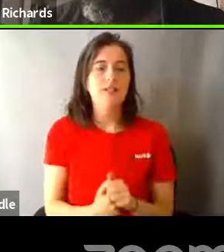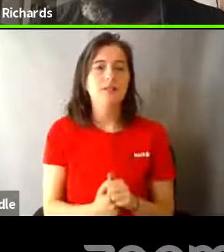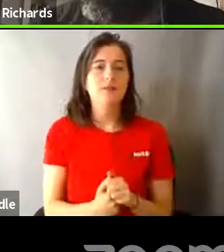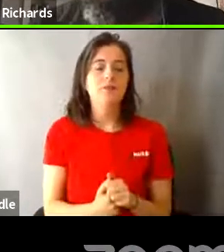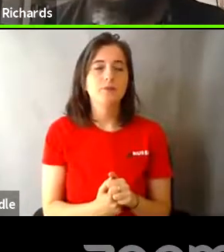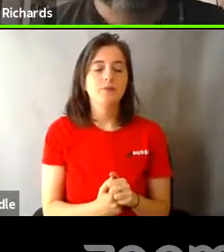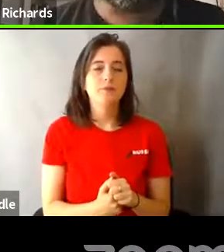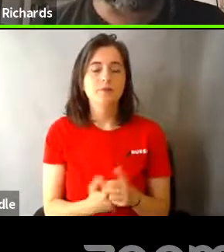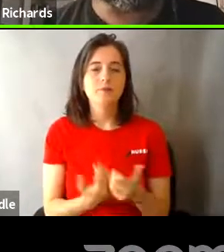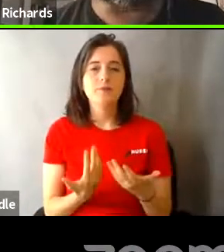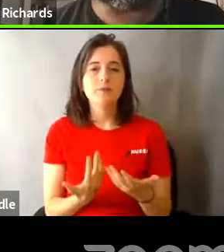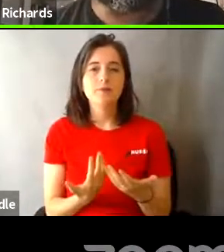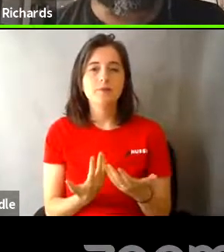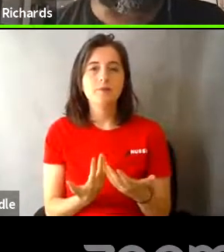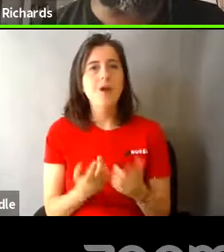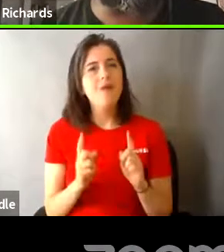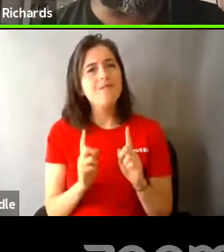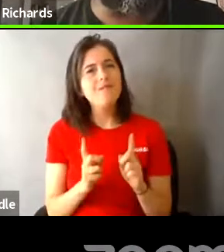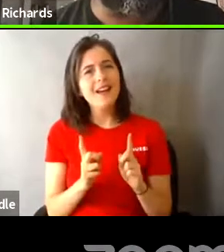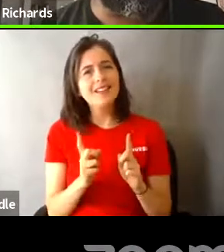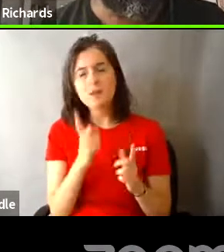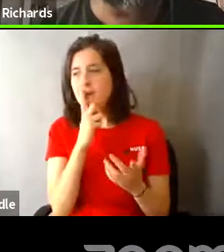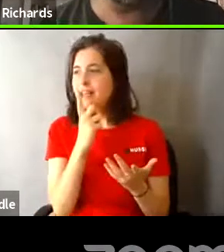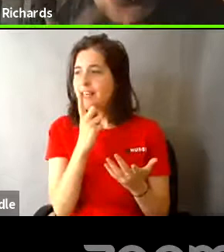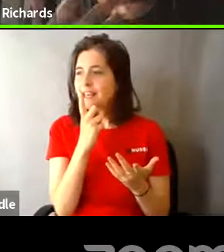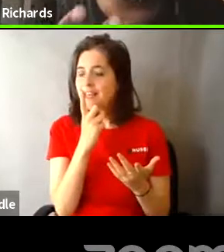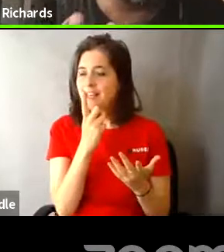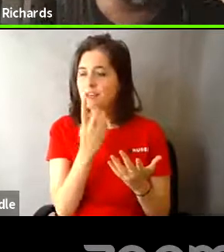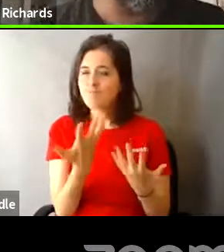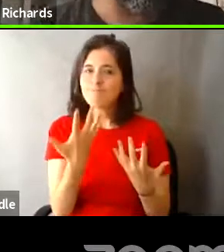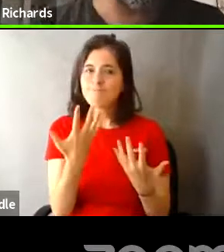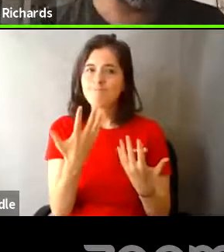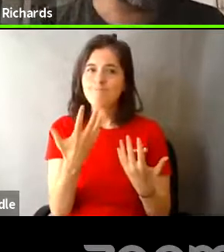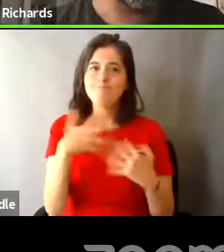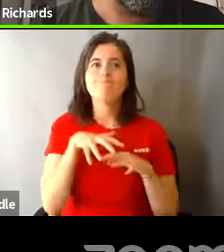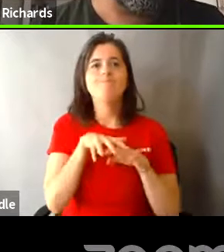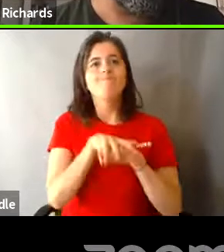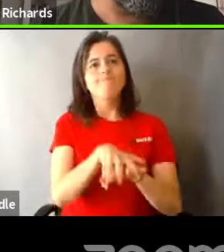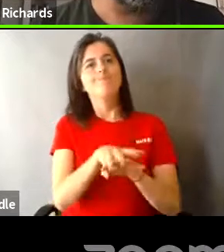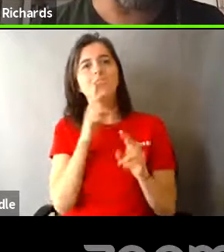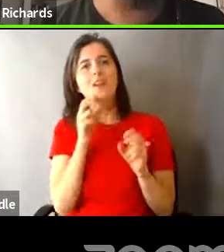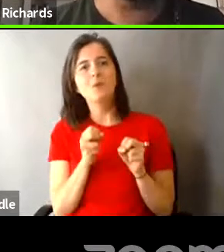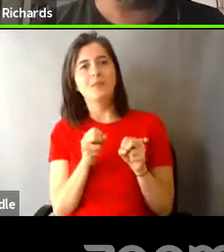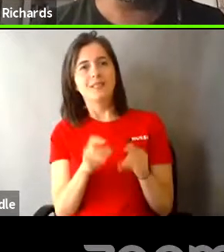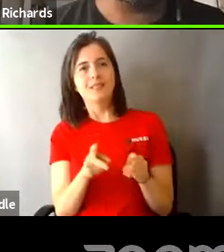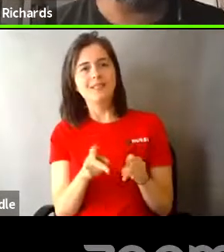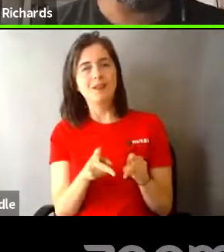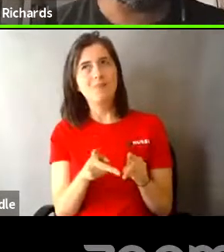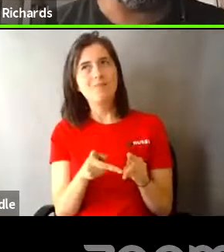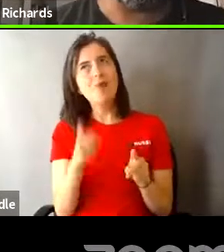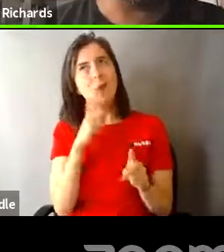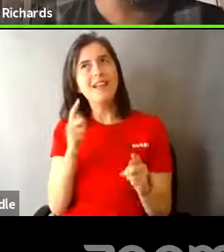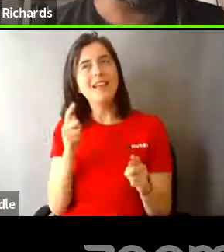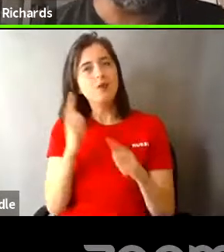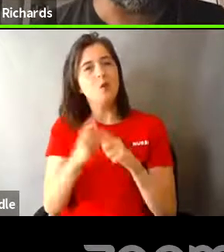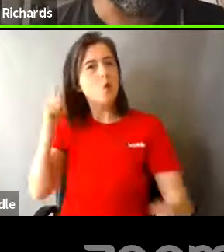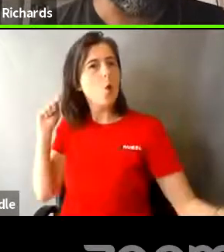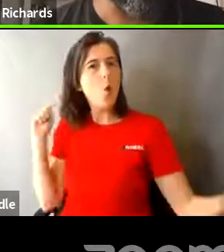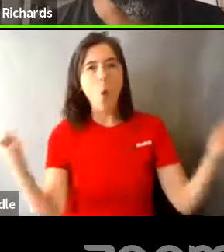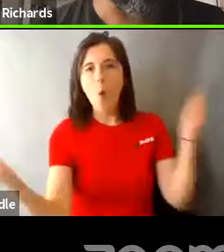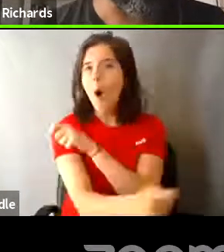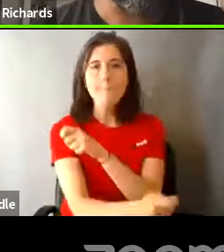become embedded in our system, in my opinion, requires radical transformation of what I would